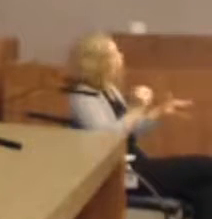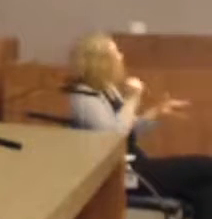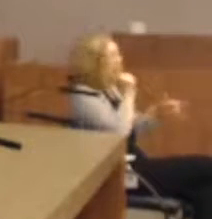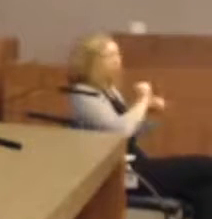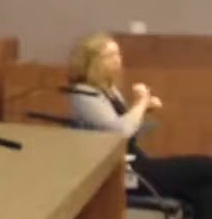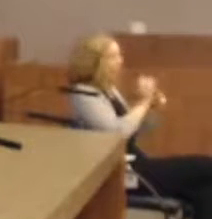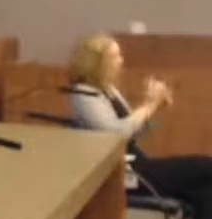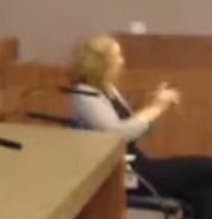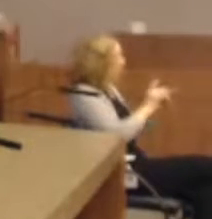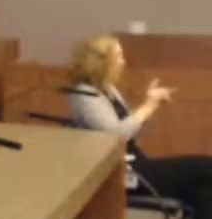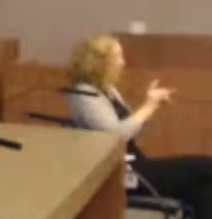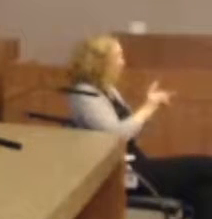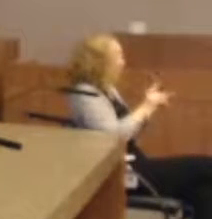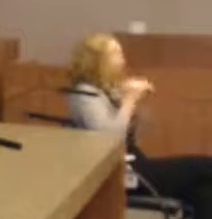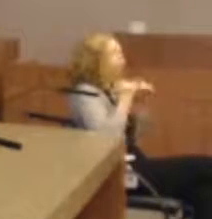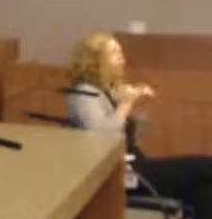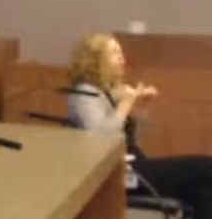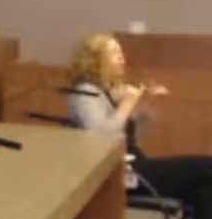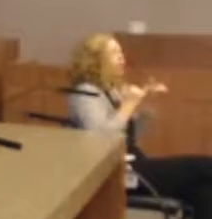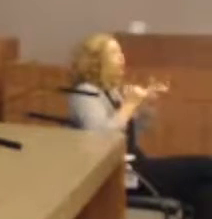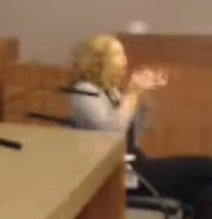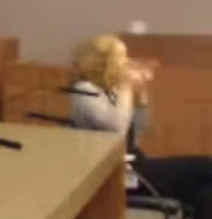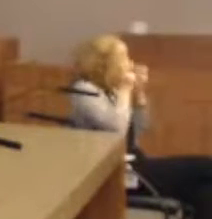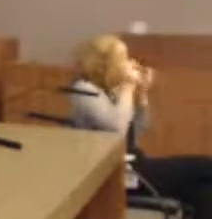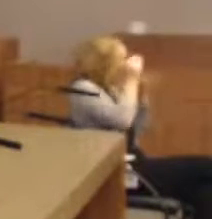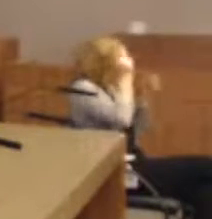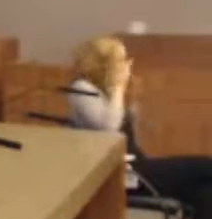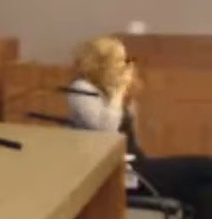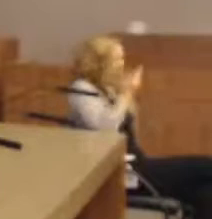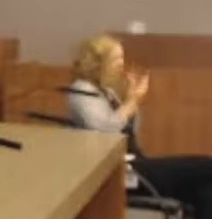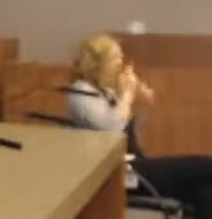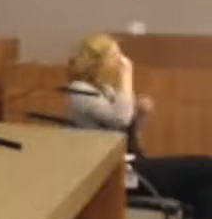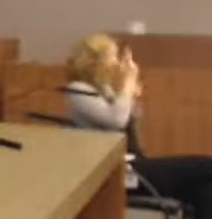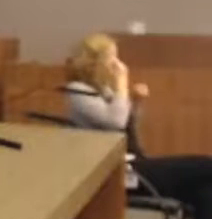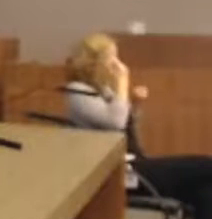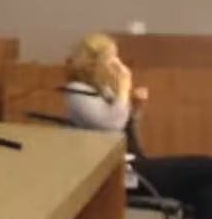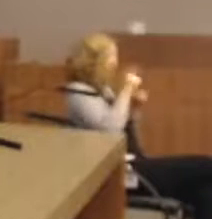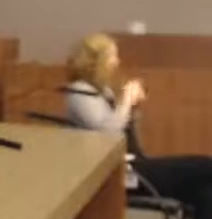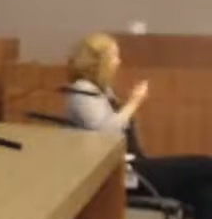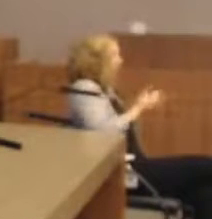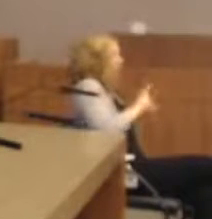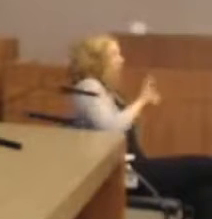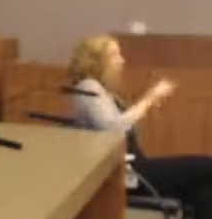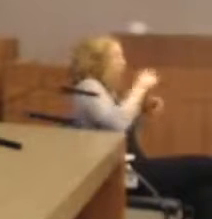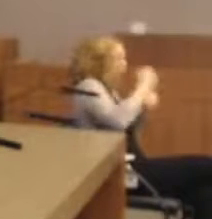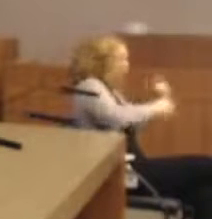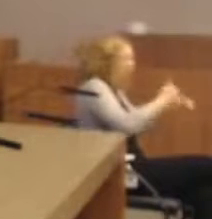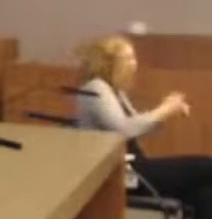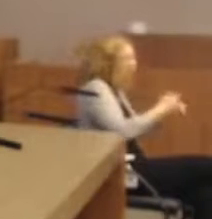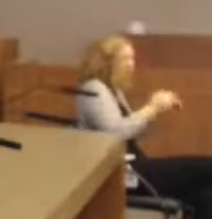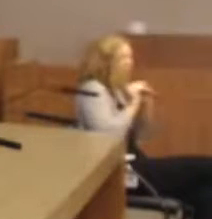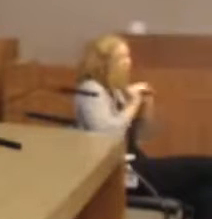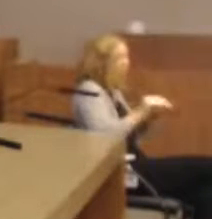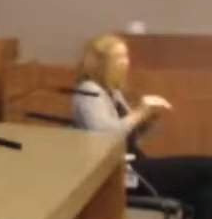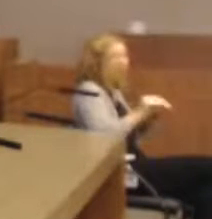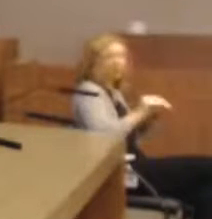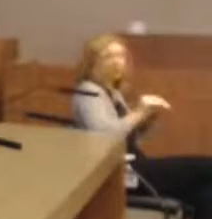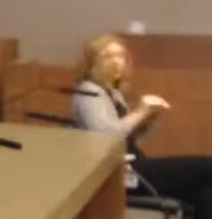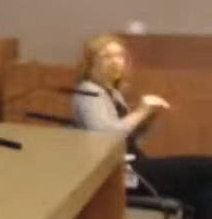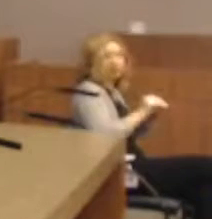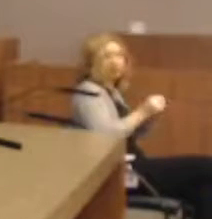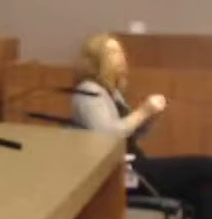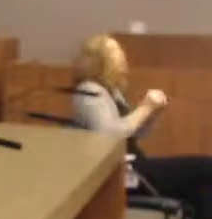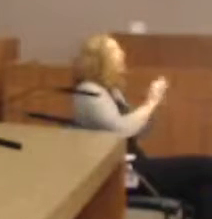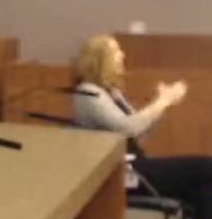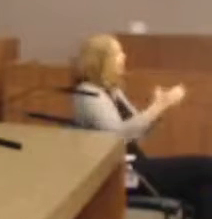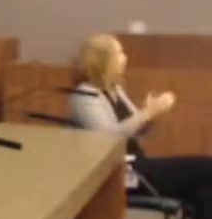you're not in trauma. Right now, you're taking in information. You might be thinking about things, but you're processing it and putting it all together into categories. I'm going to show you how that